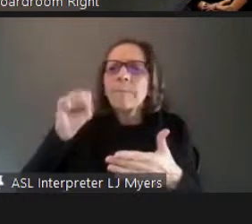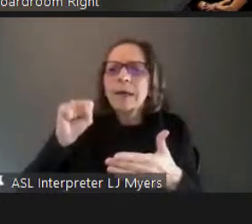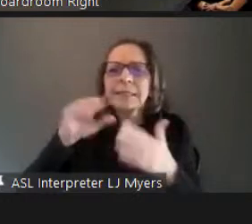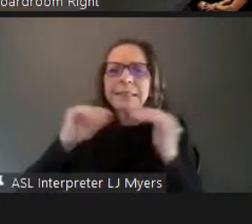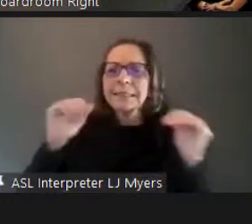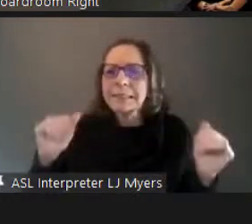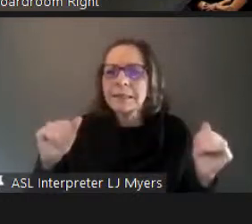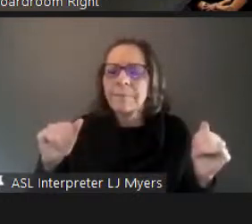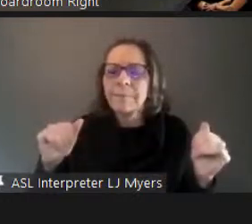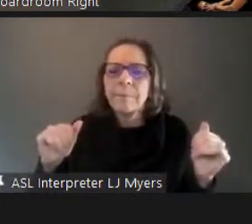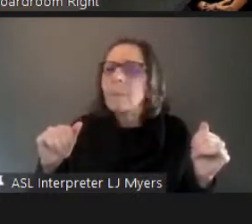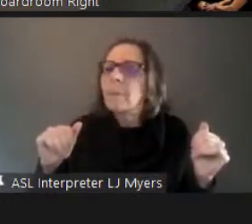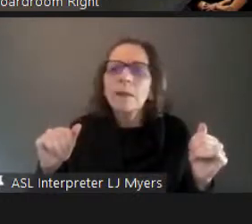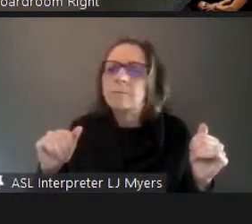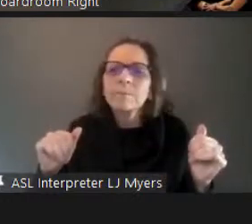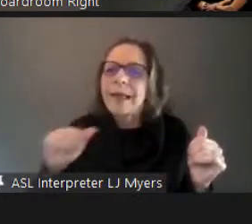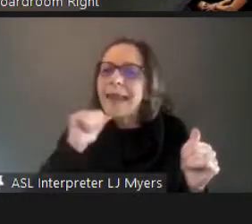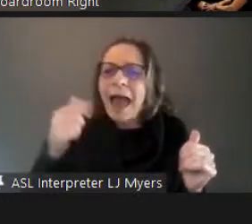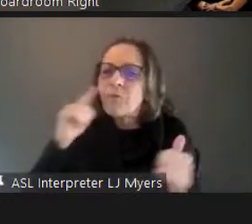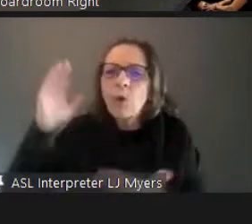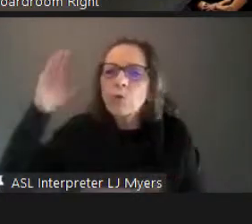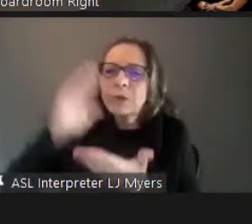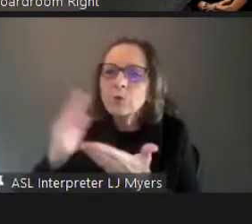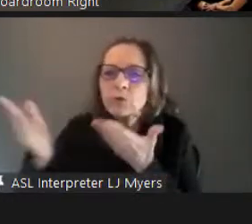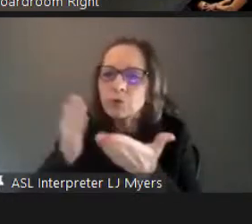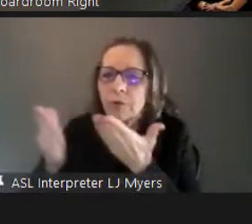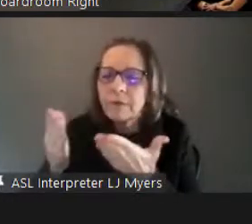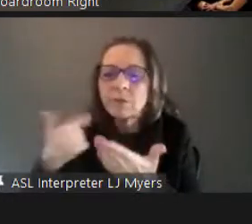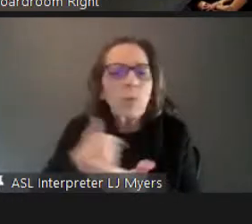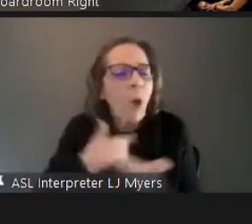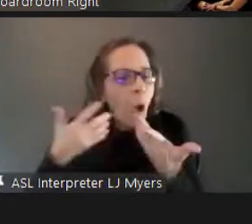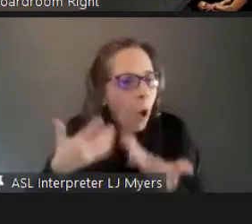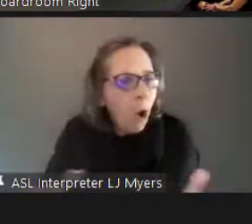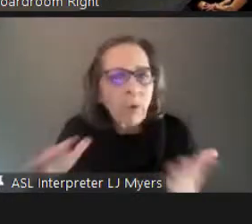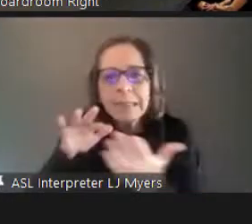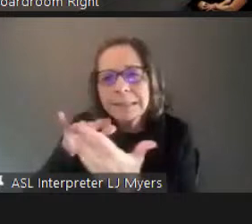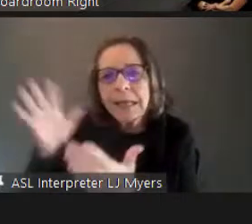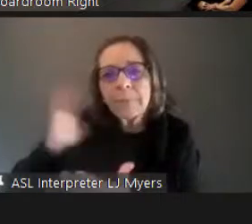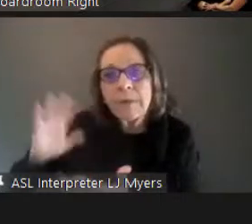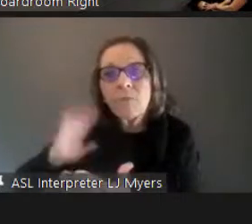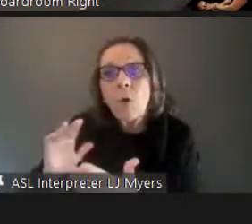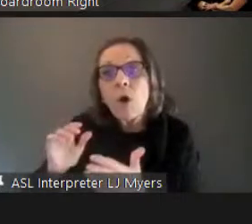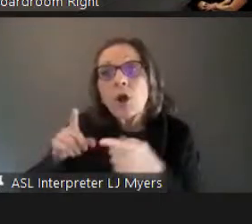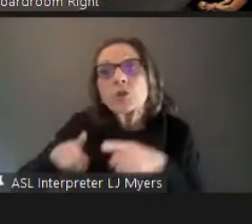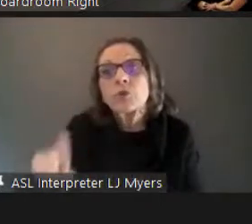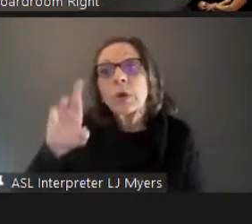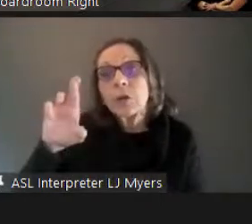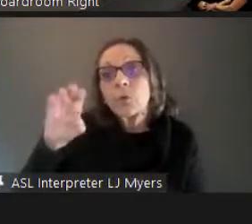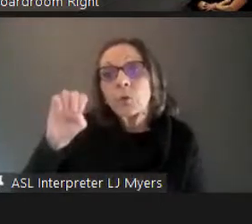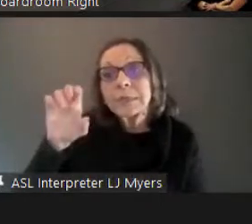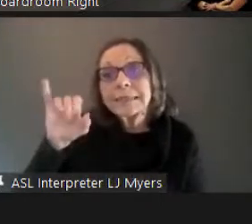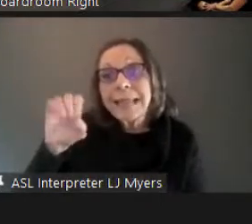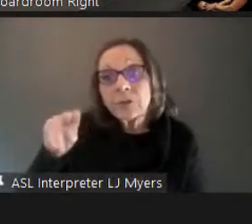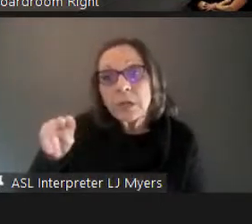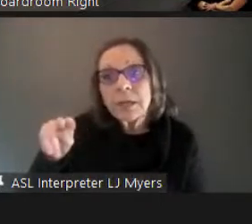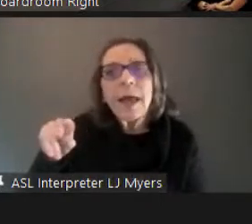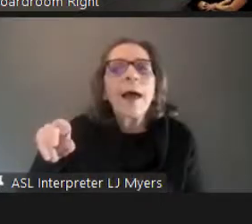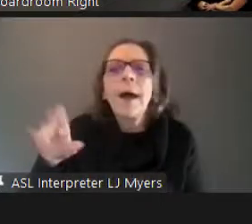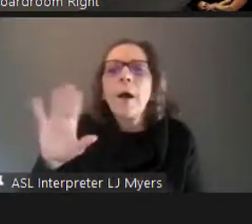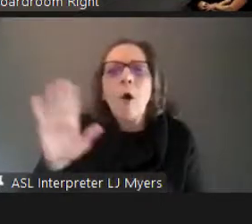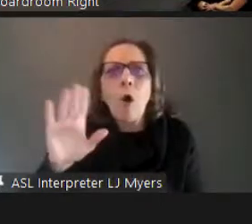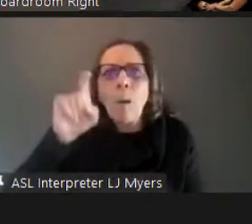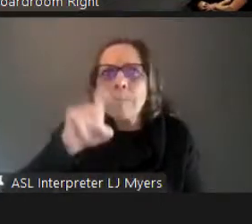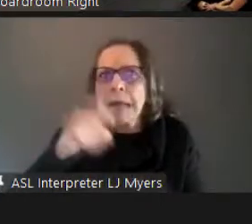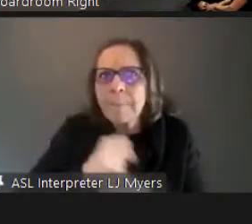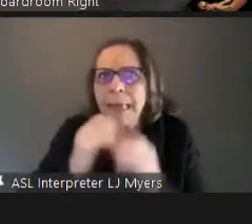not aimed at reducing service. There have been studies in the past when there's been a recession, but they've all been aimed at how do we make the system